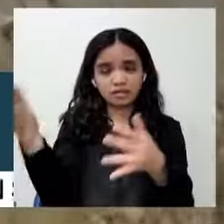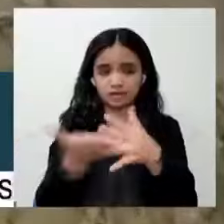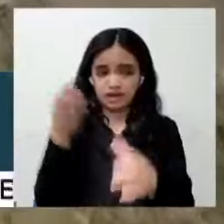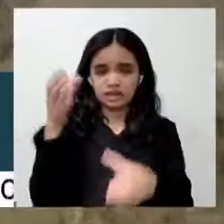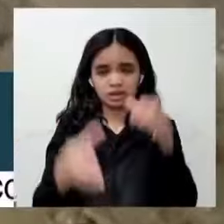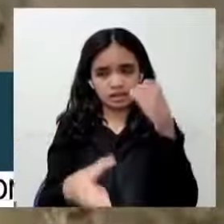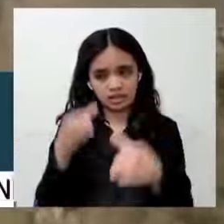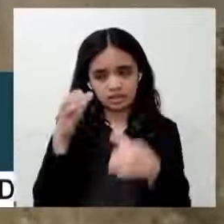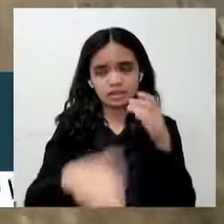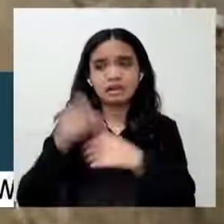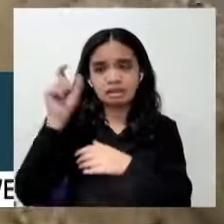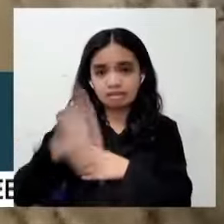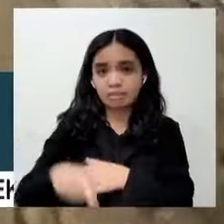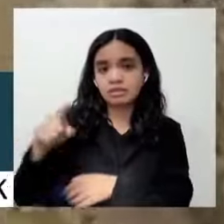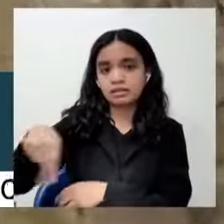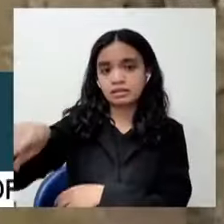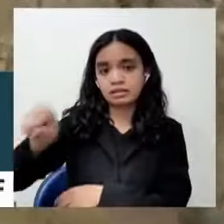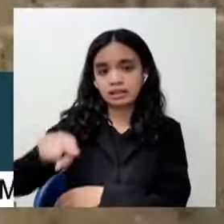have already